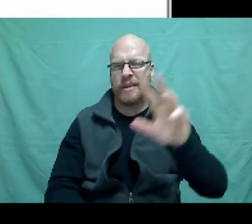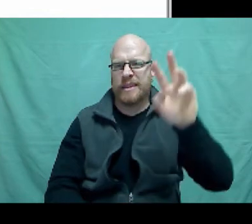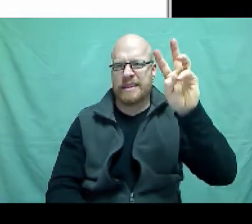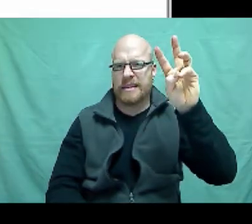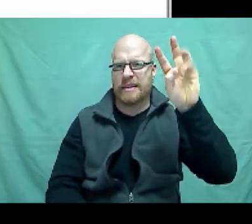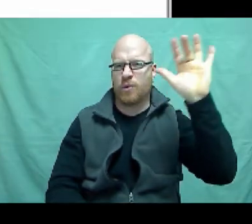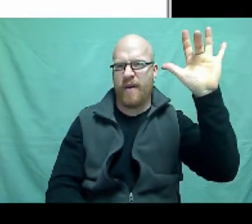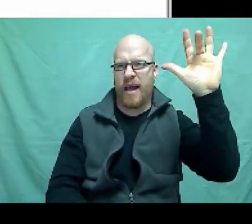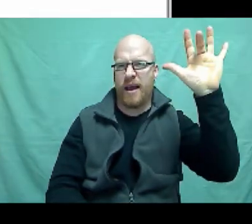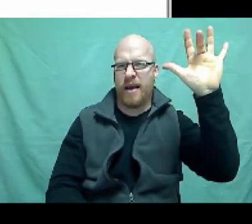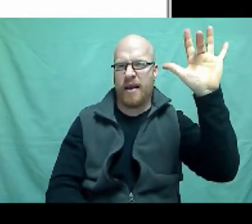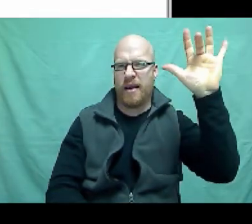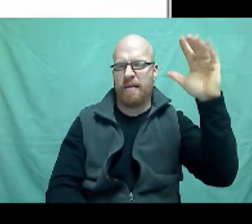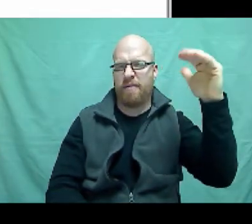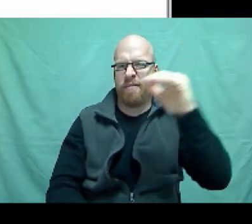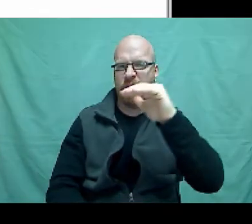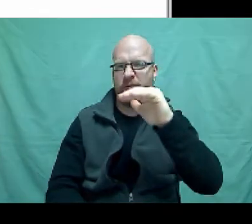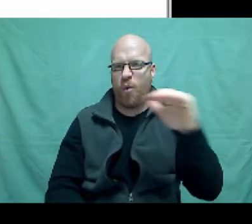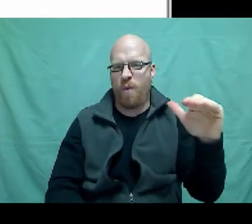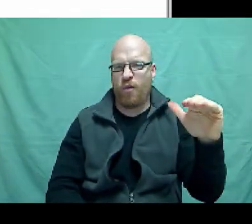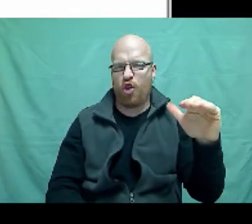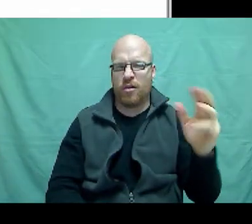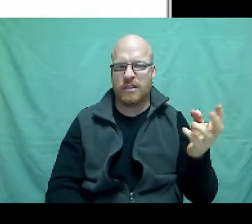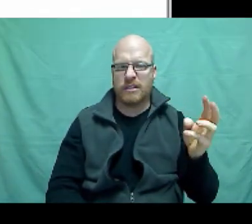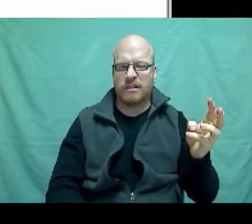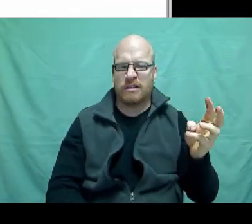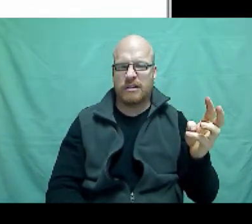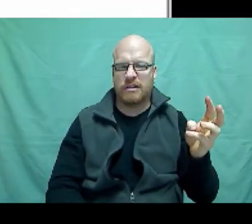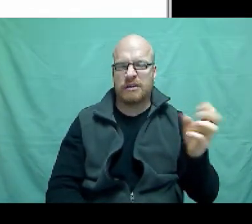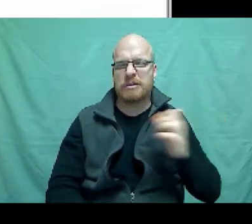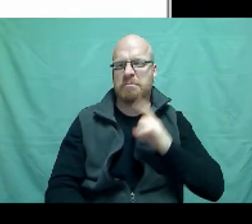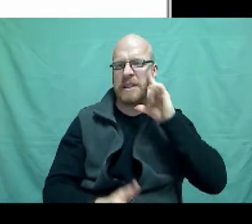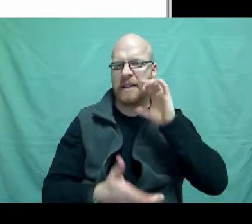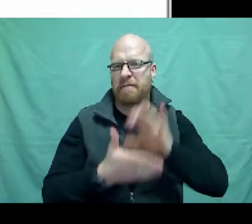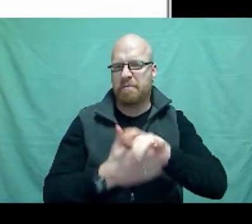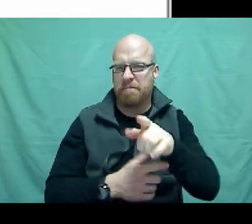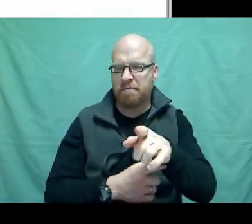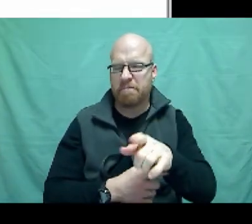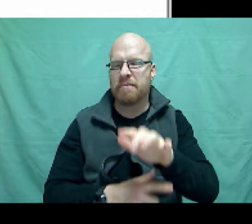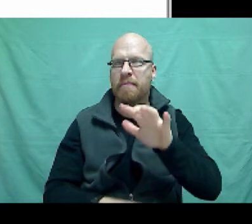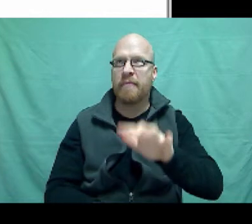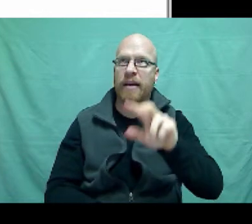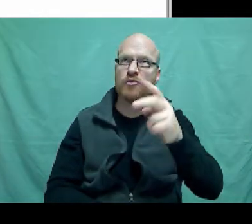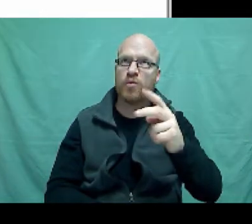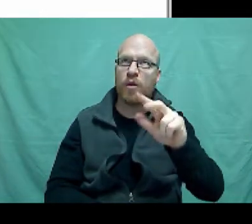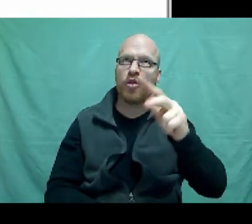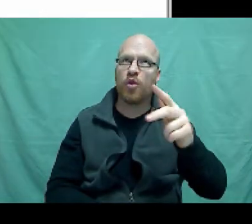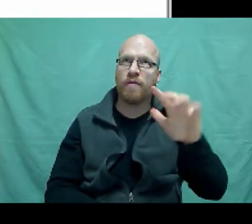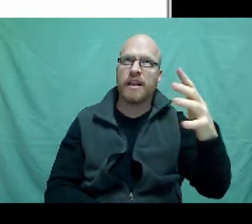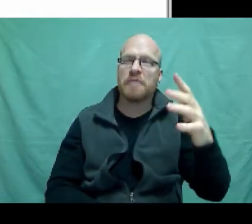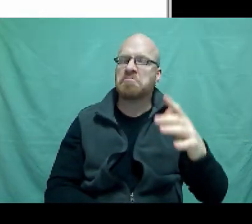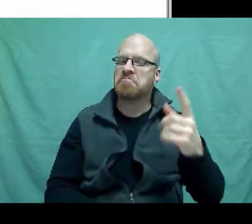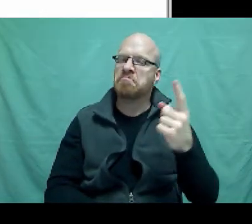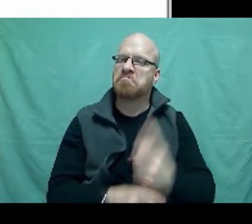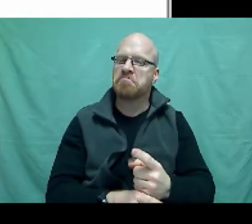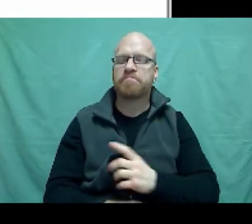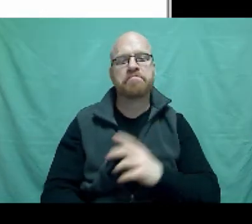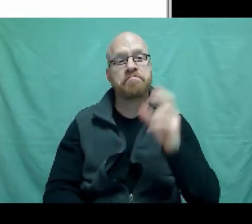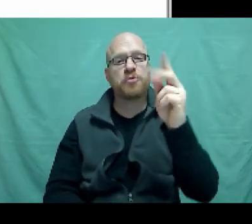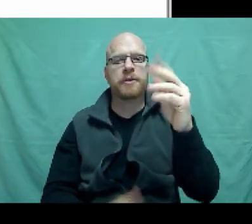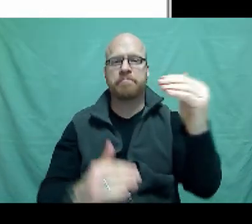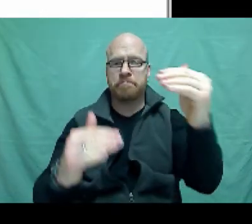You can multiply that yourself at 625 over 16. That would be the answer we have.